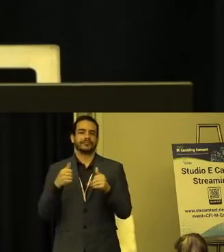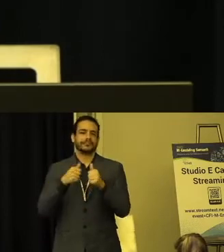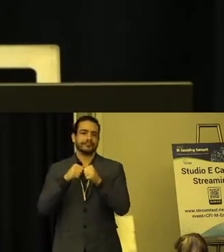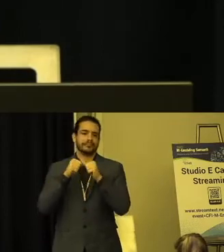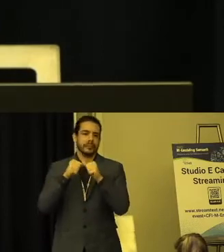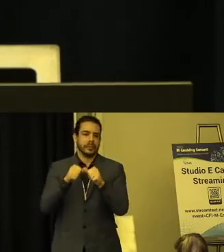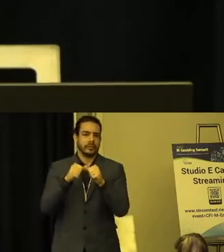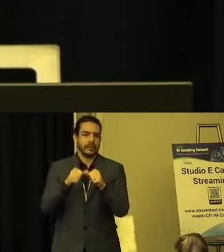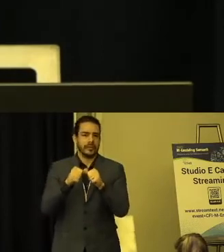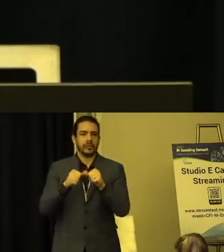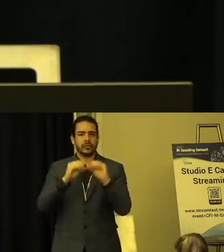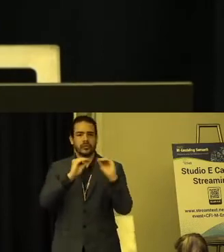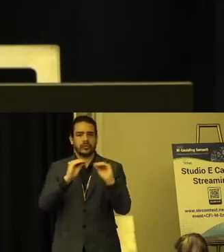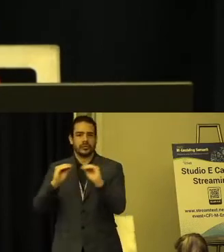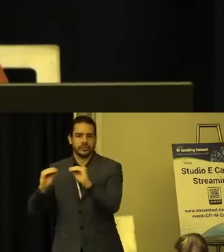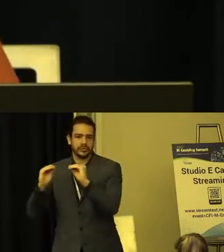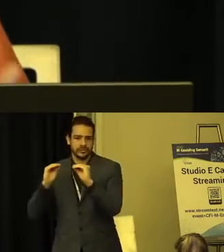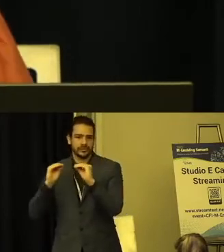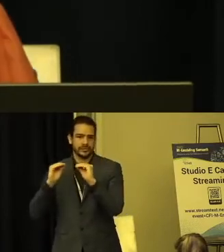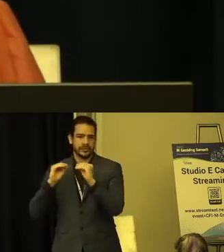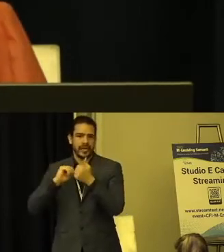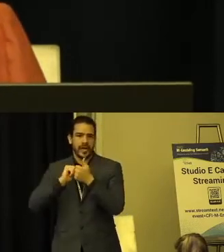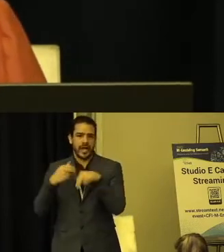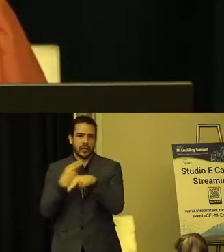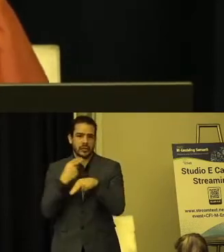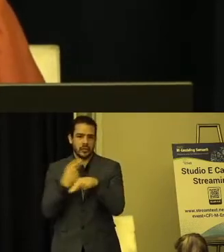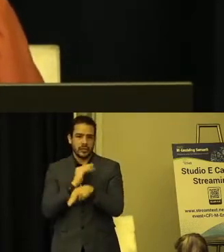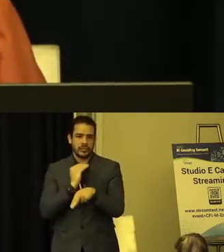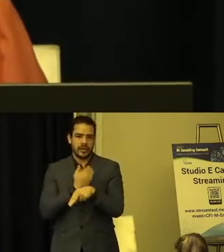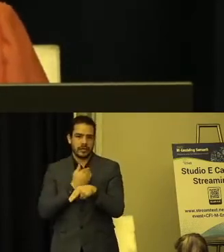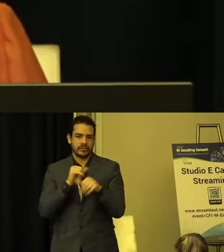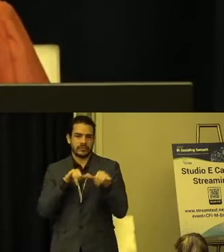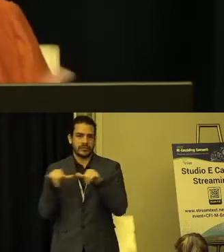around our standards so that people know how to test.